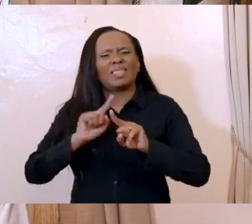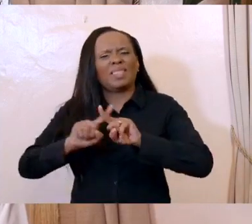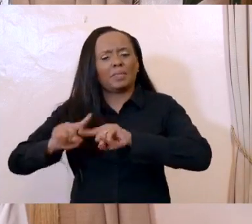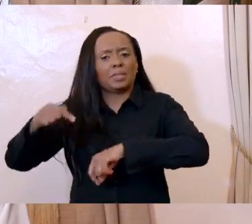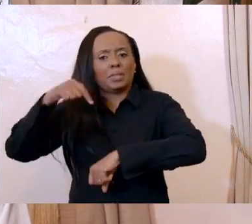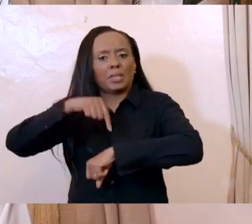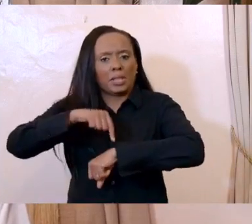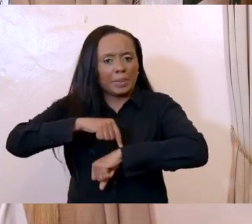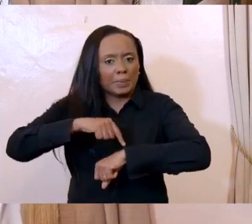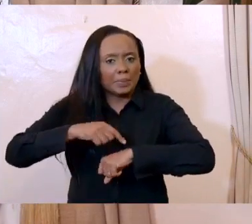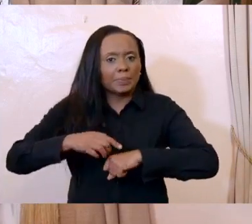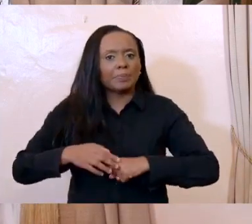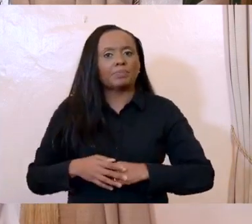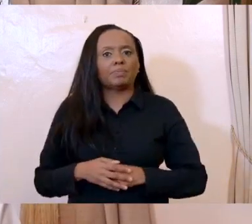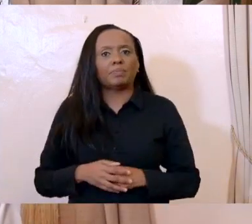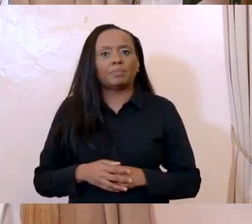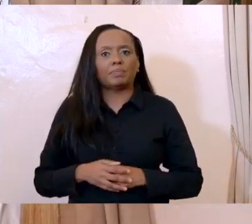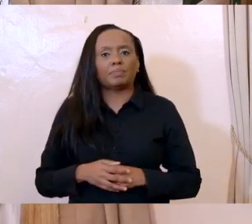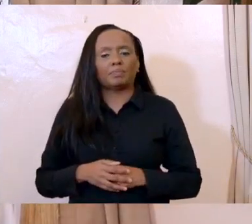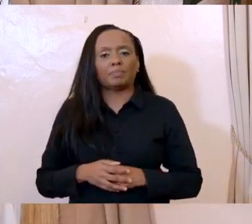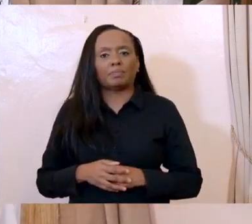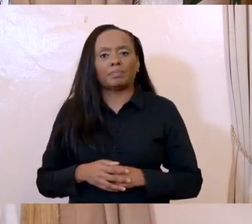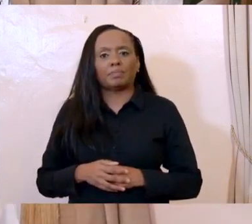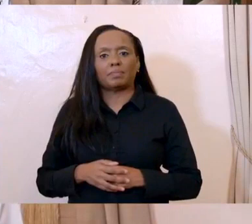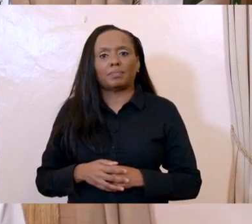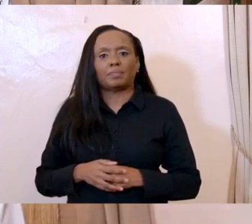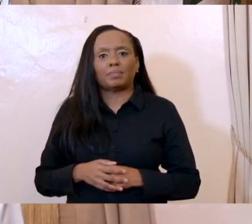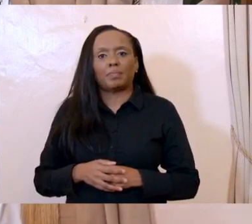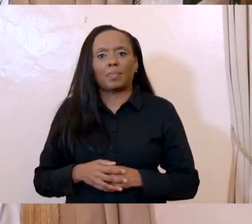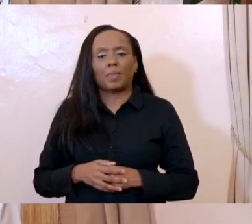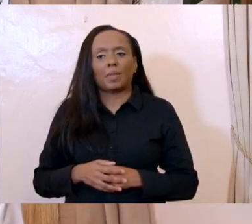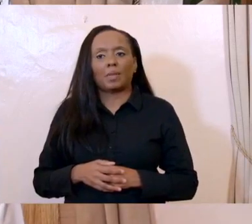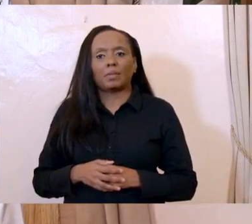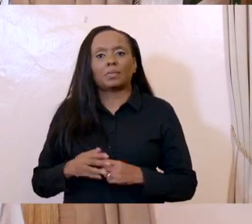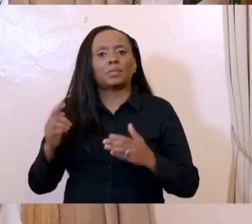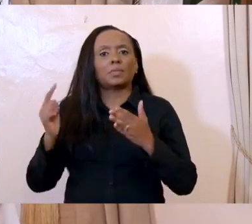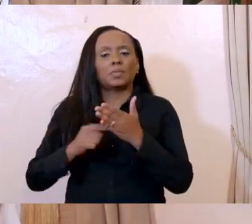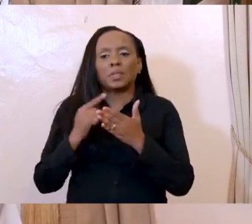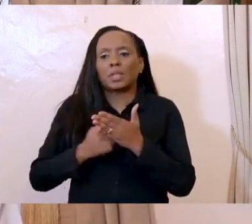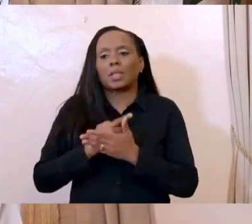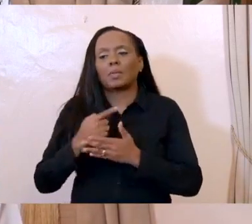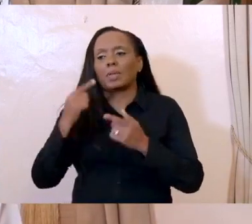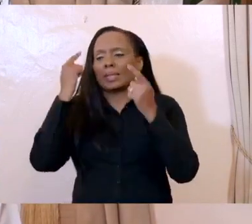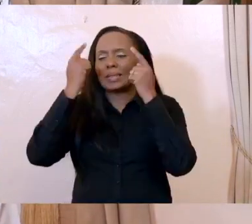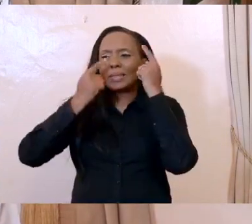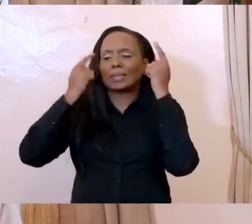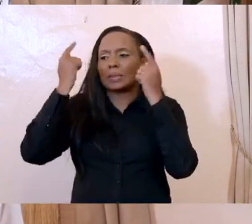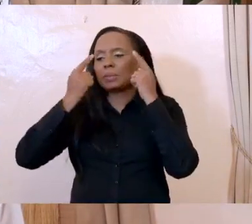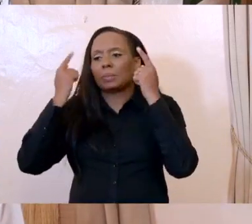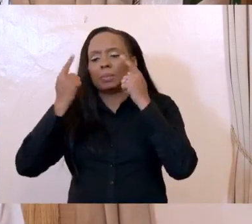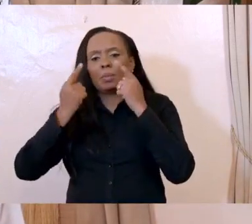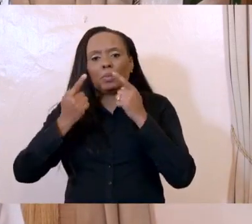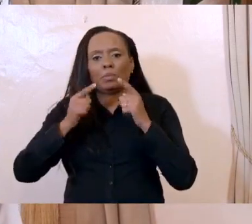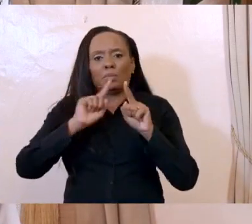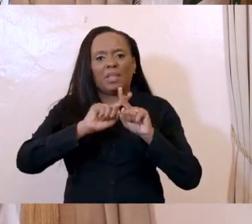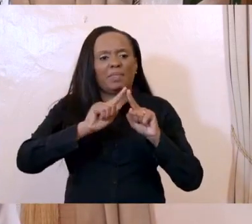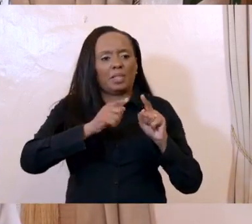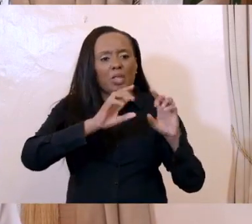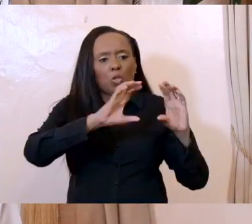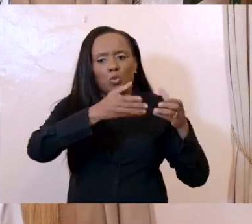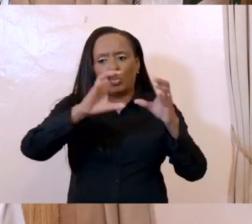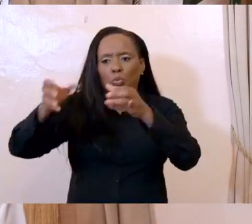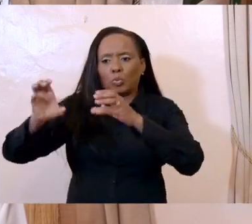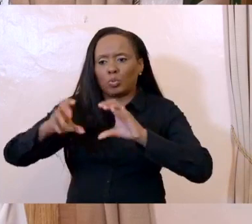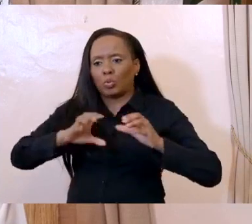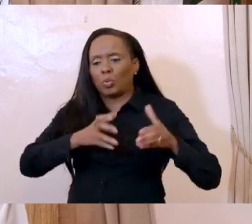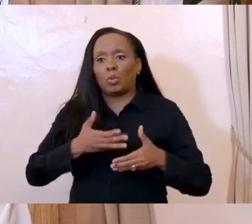on some occasions, when we're trying to work out clusters as quickly as possible, you might be asked to do both. But when you